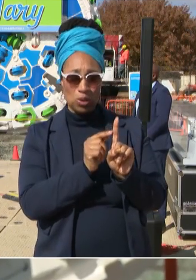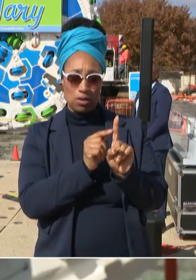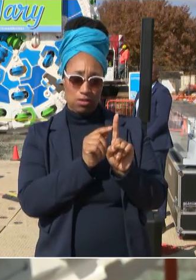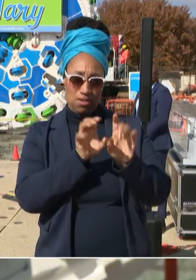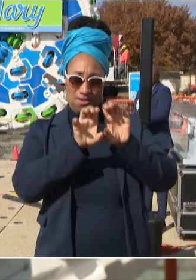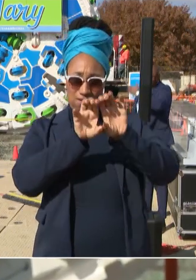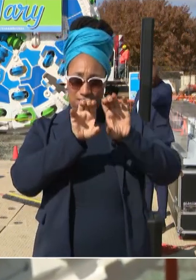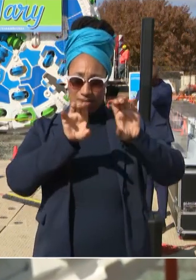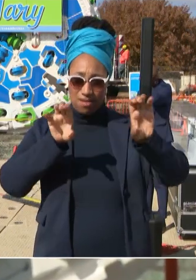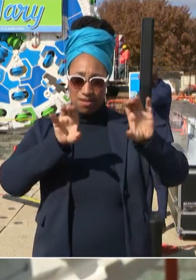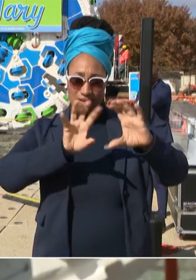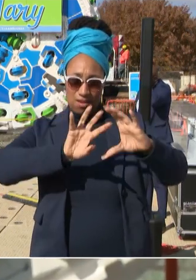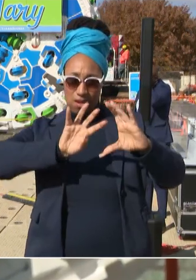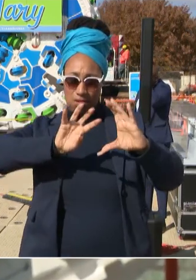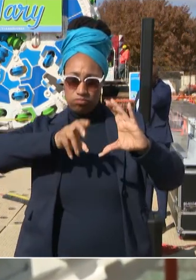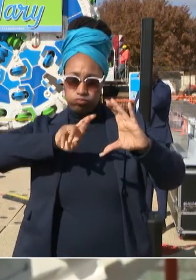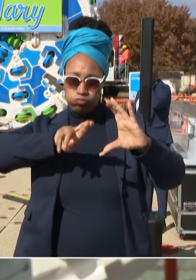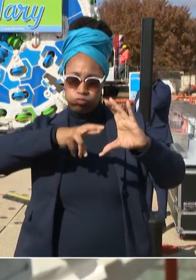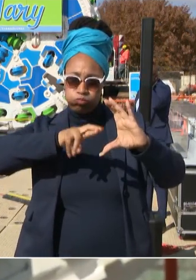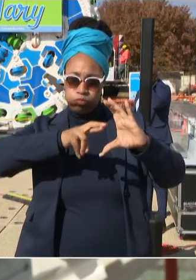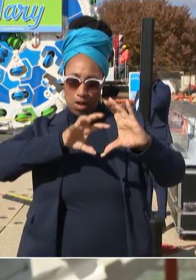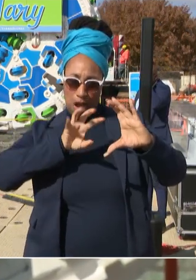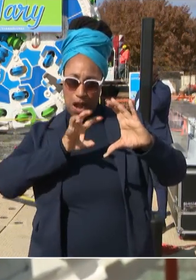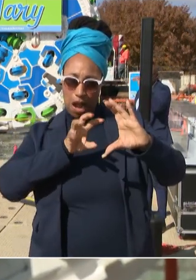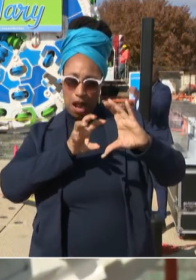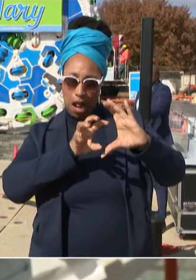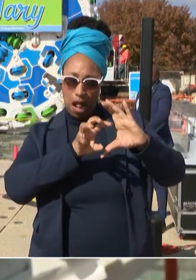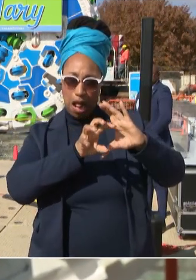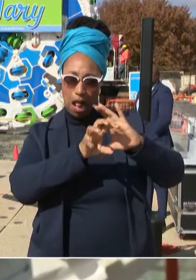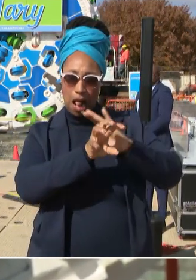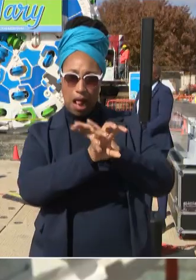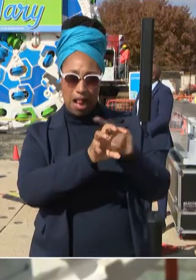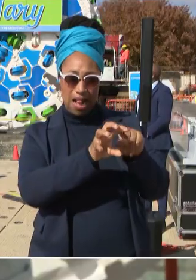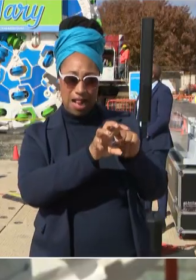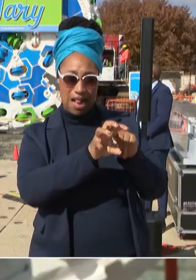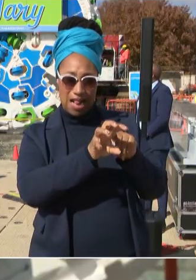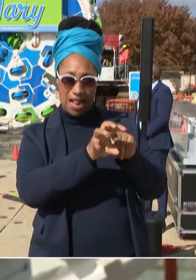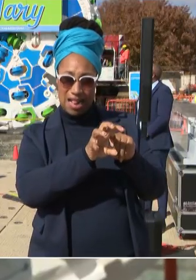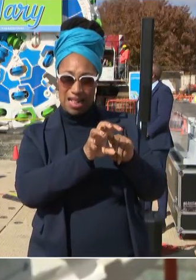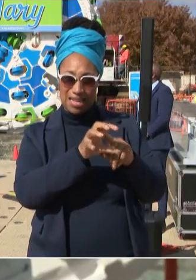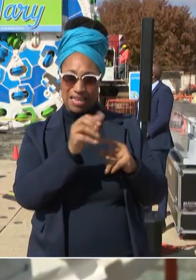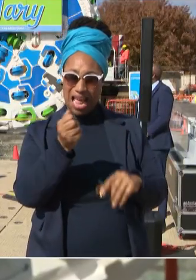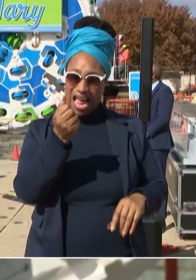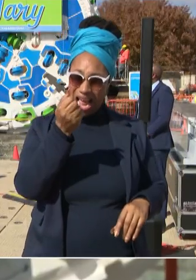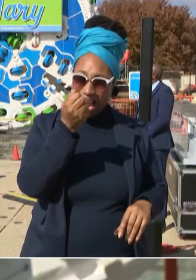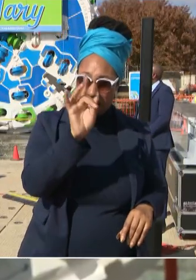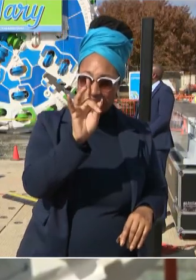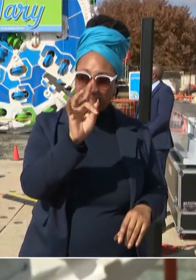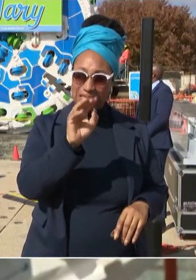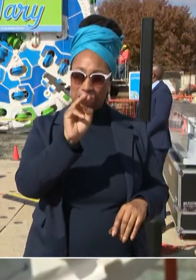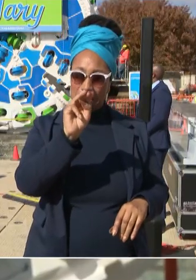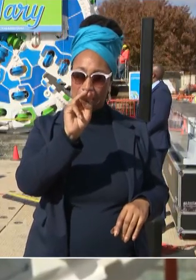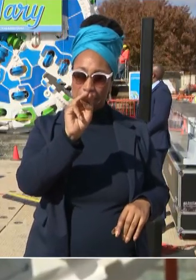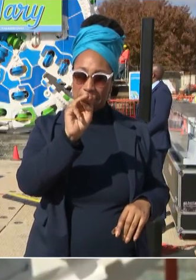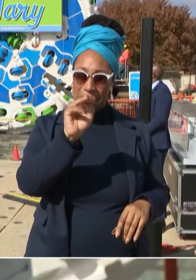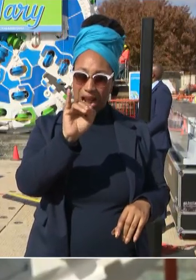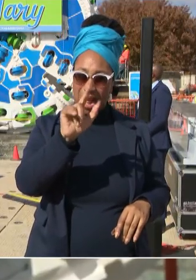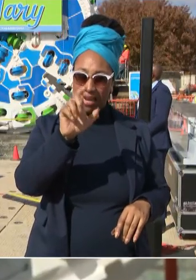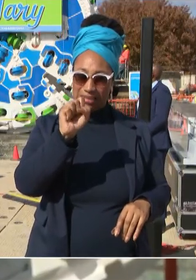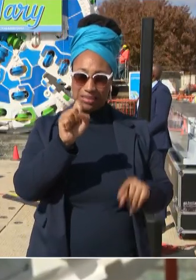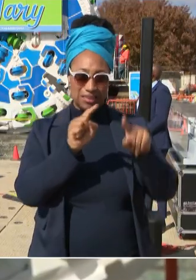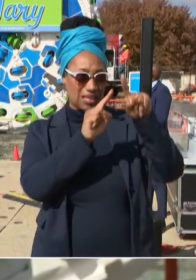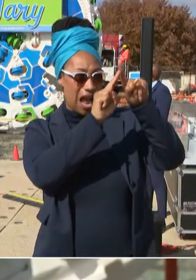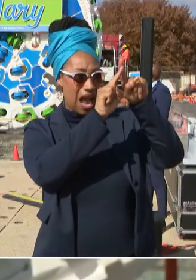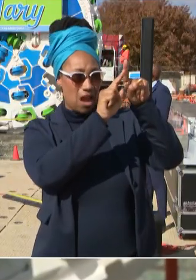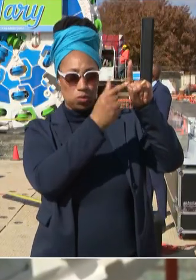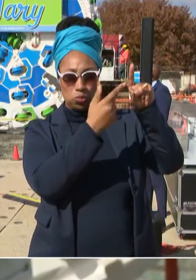final segment of the 18-mile interconnected Clean Rivers Project tunnel system. That deserves a round of applause. That's